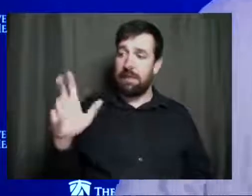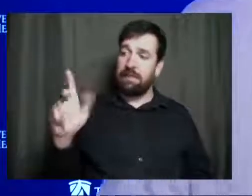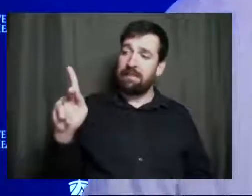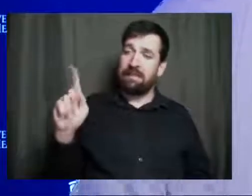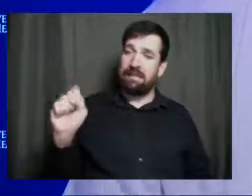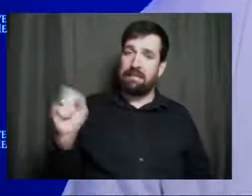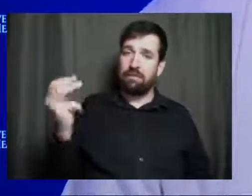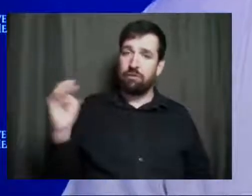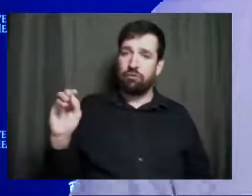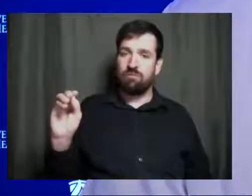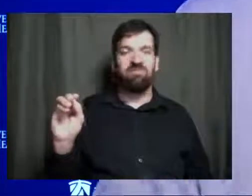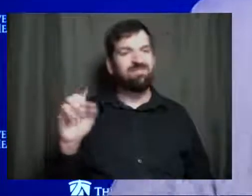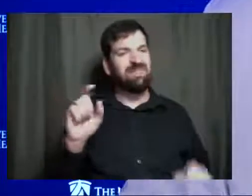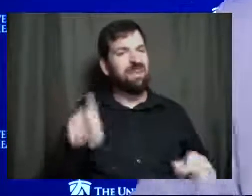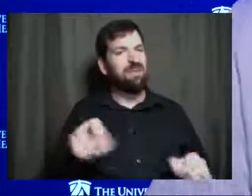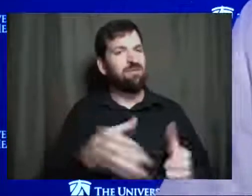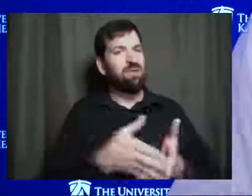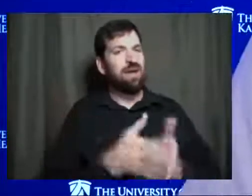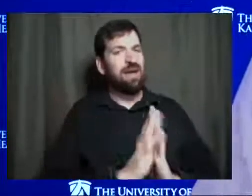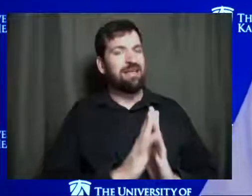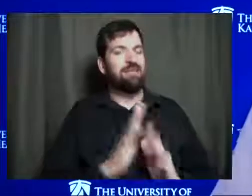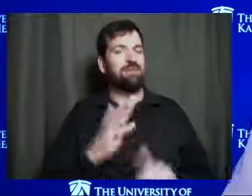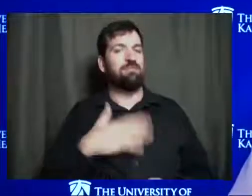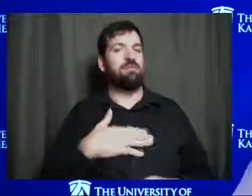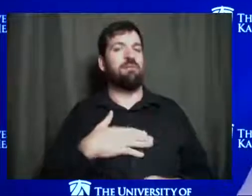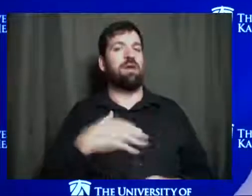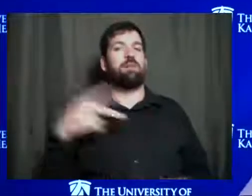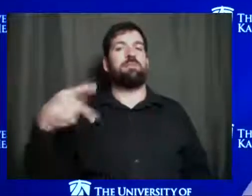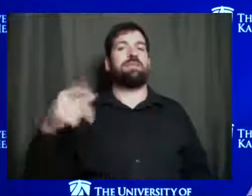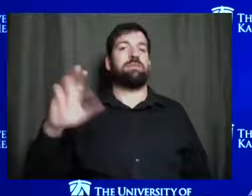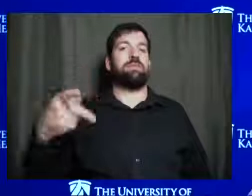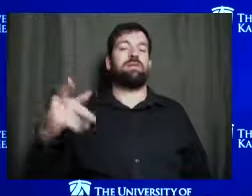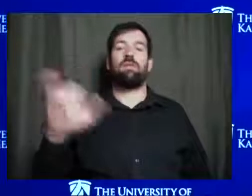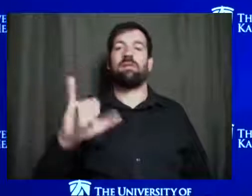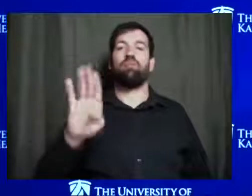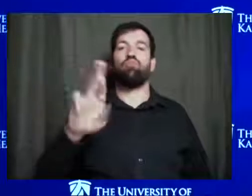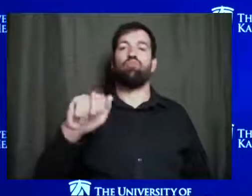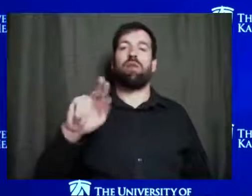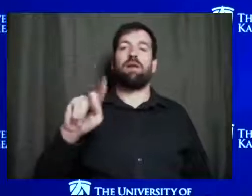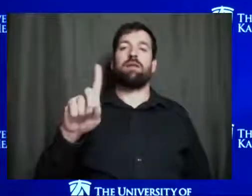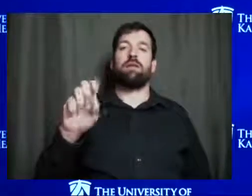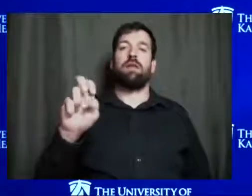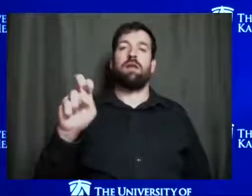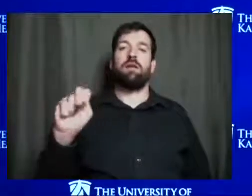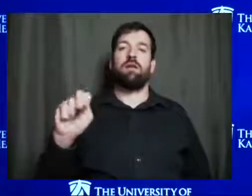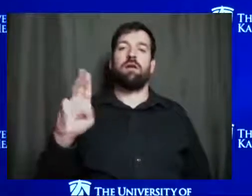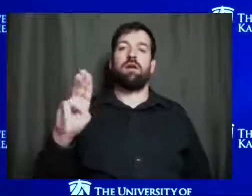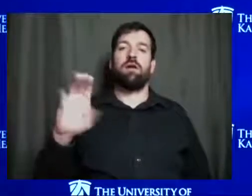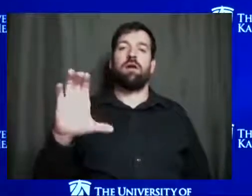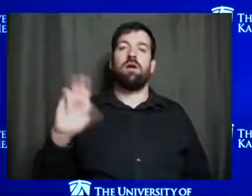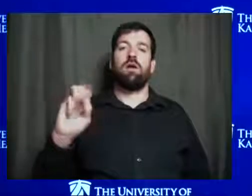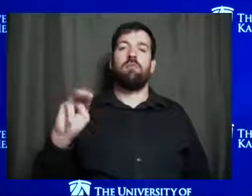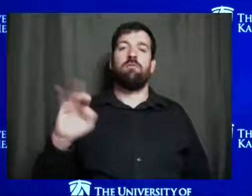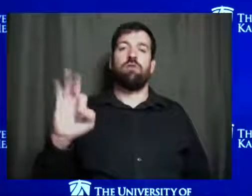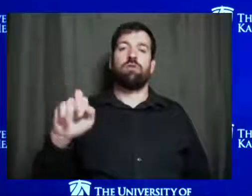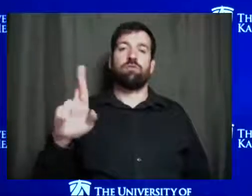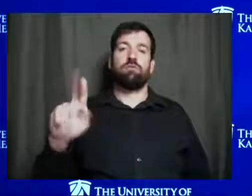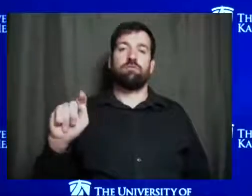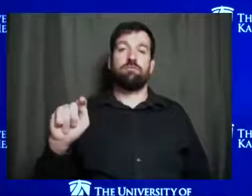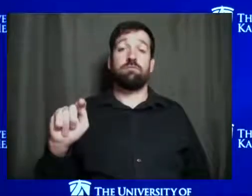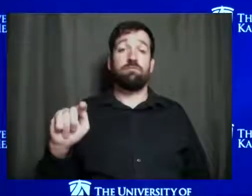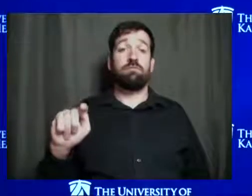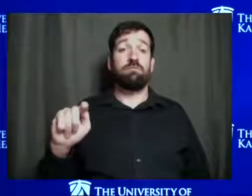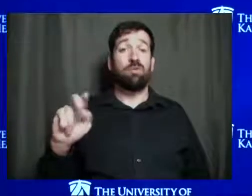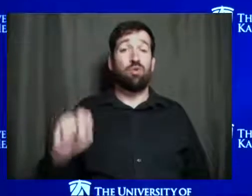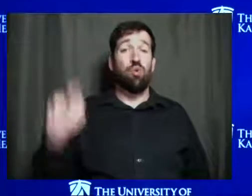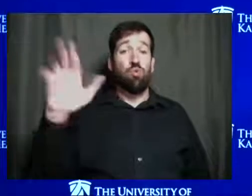ask my primary care internal medicine colleagues like Brandon Comfort. We know that in general, probably in the northern latitudes, and maybe Dr.